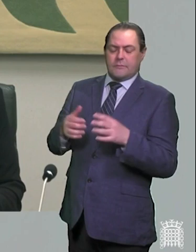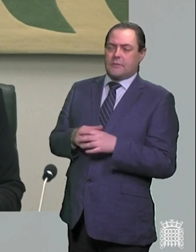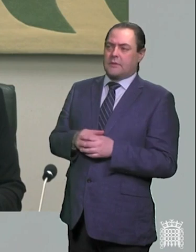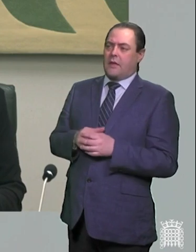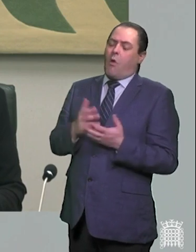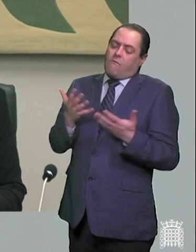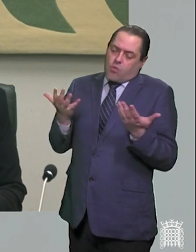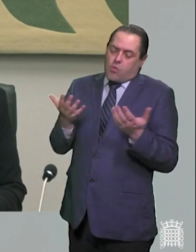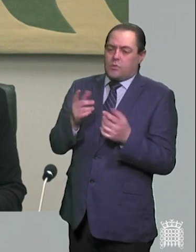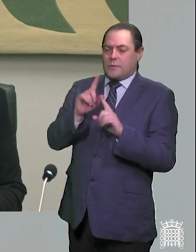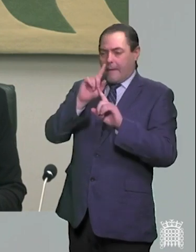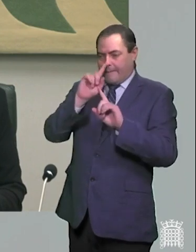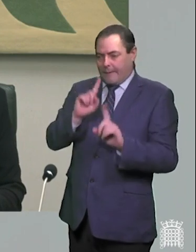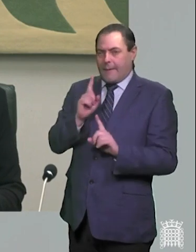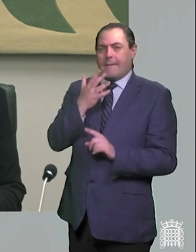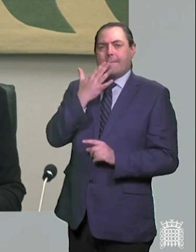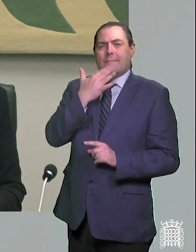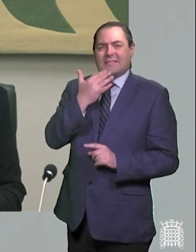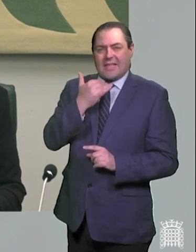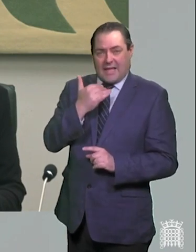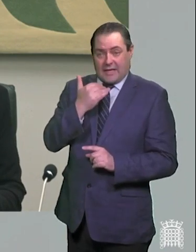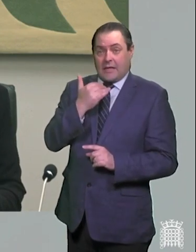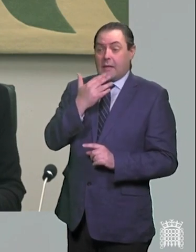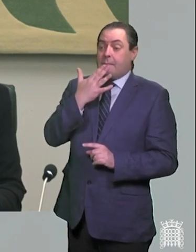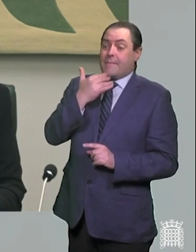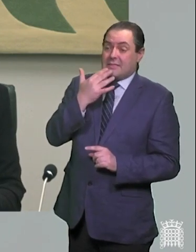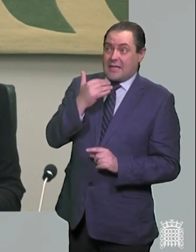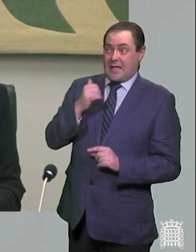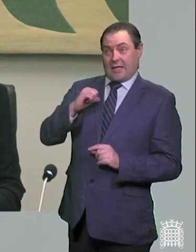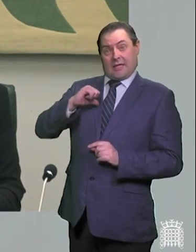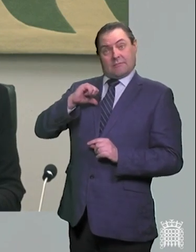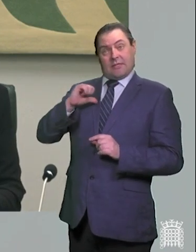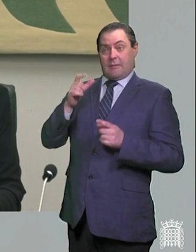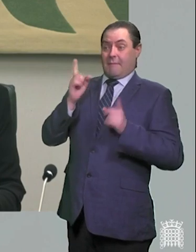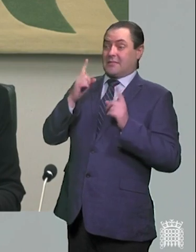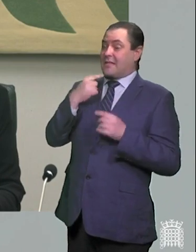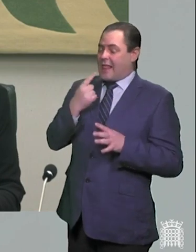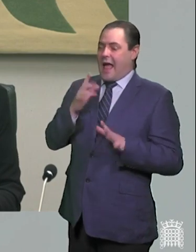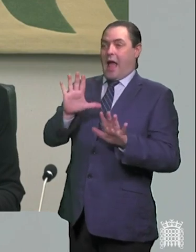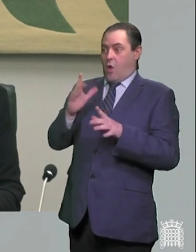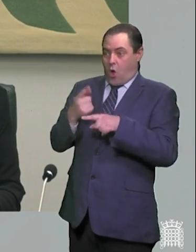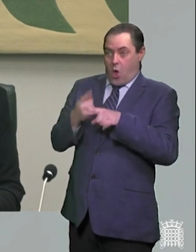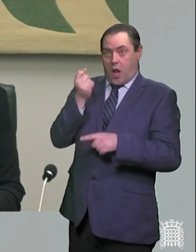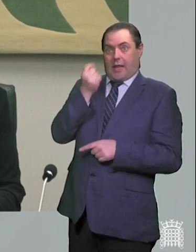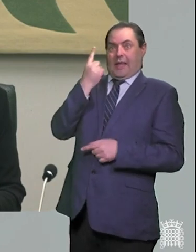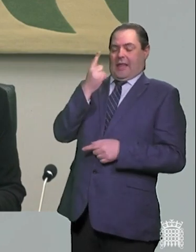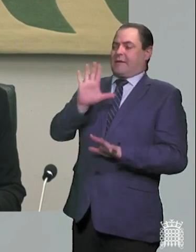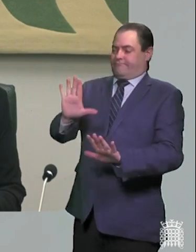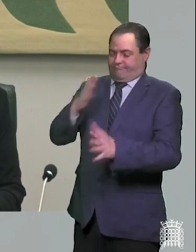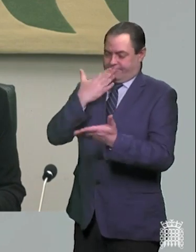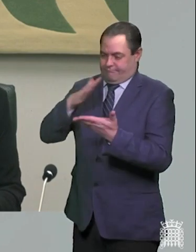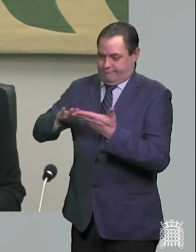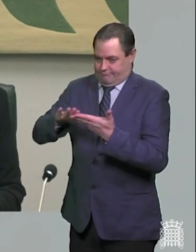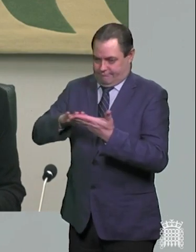Everyone makes mistakes, and when ministers do, they're expected to correct it at the earliest opportunity, and that is what happens routinely.